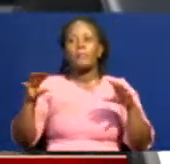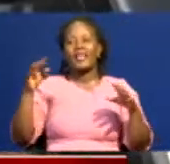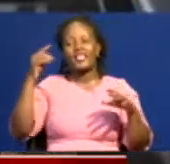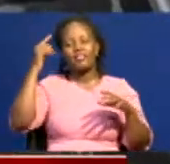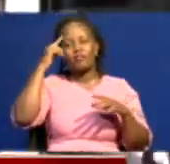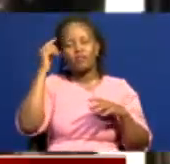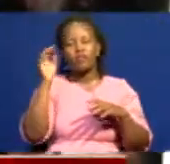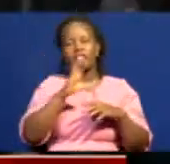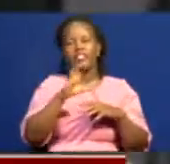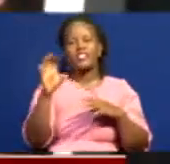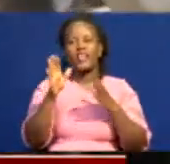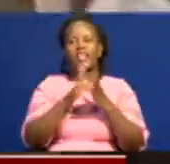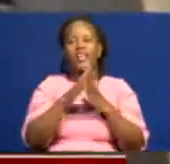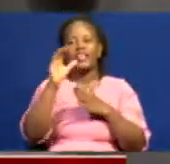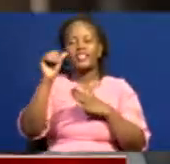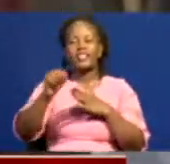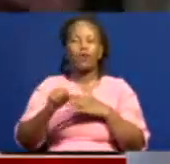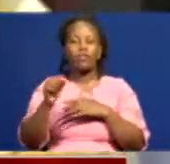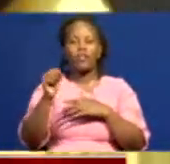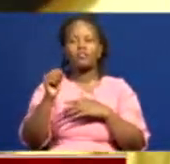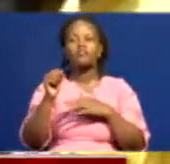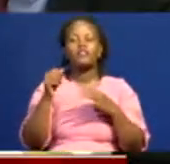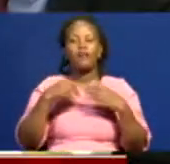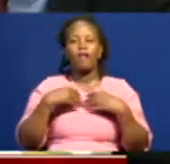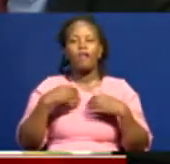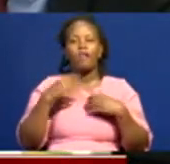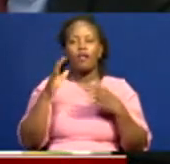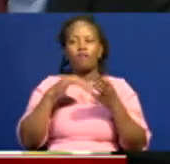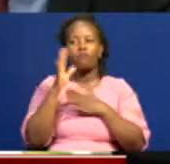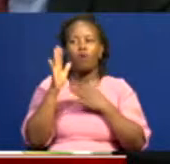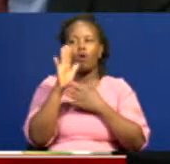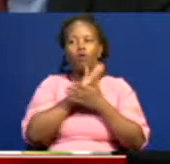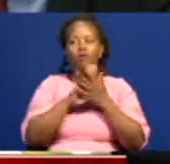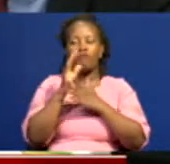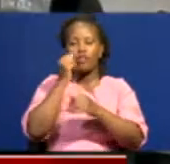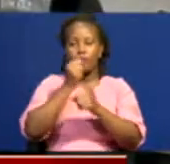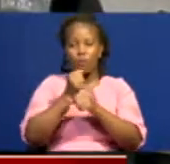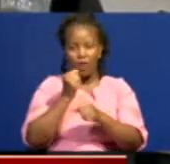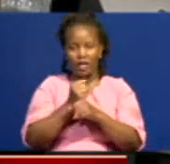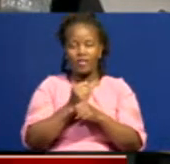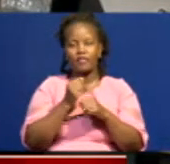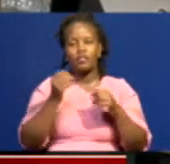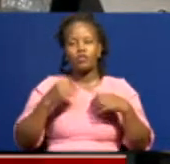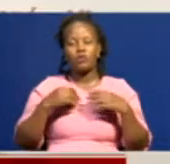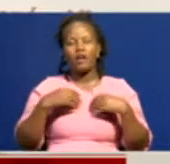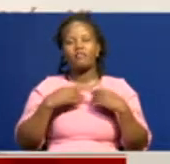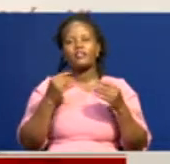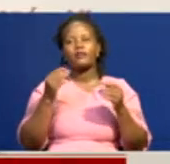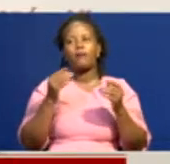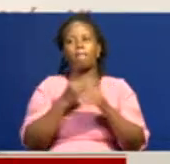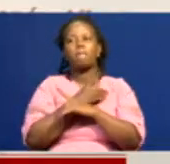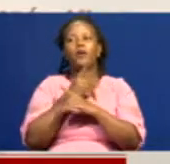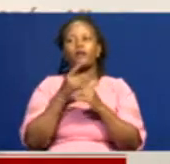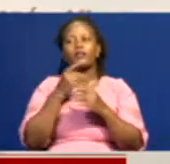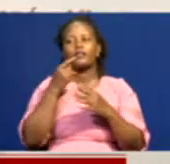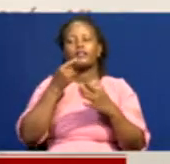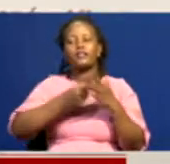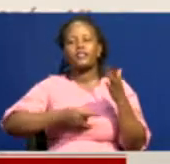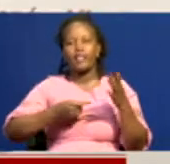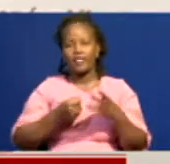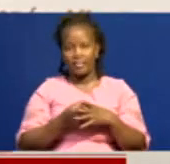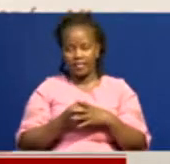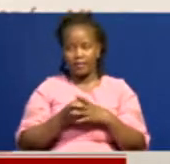has secured 1.3 billion shillings to create regulatory frameworks for phasing out roaming charges. The aim is to